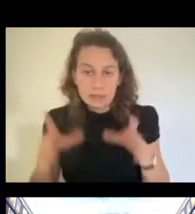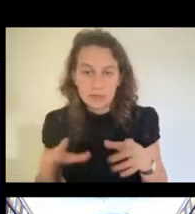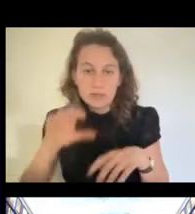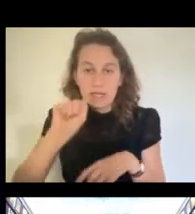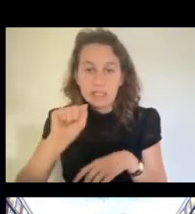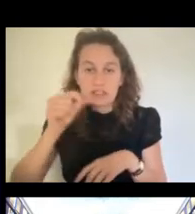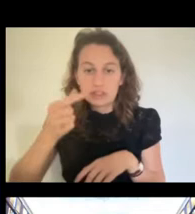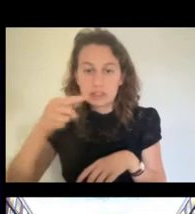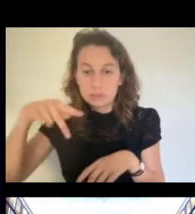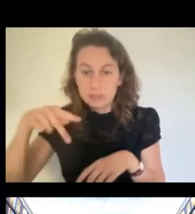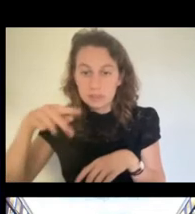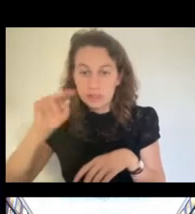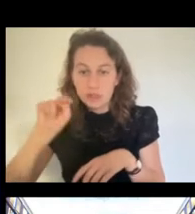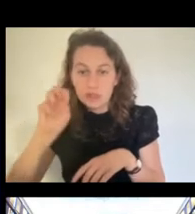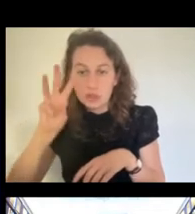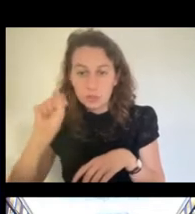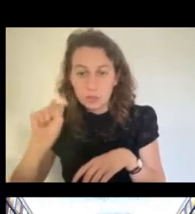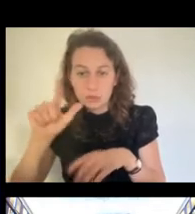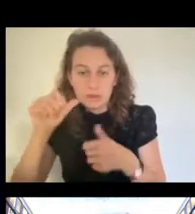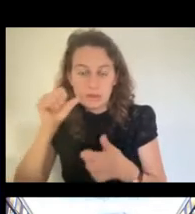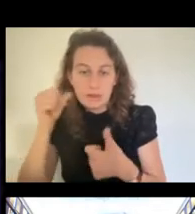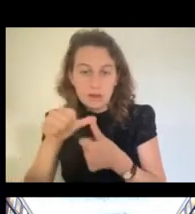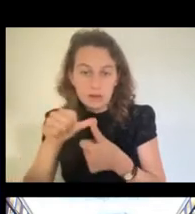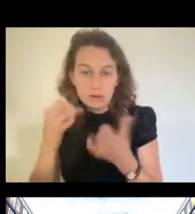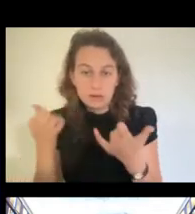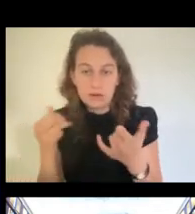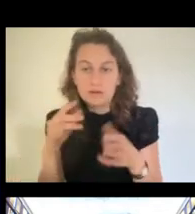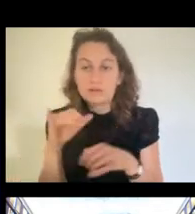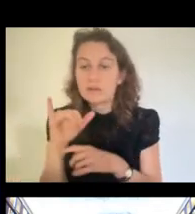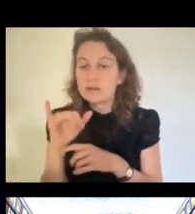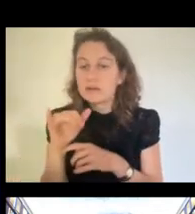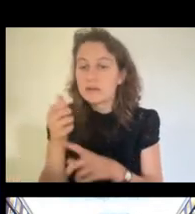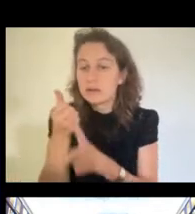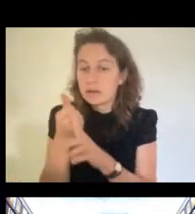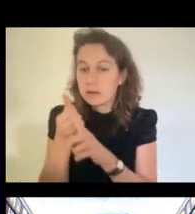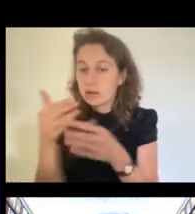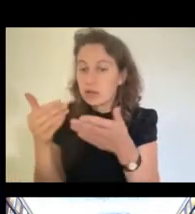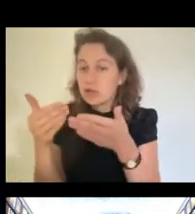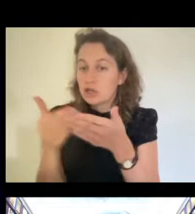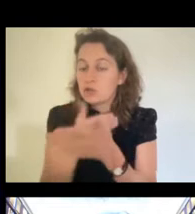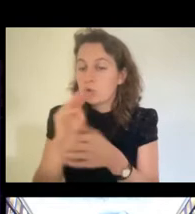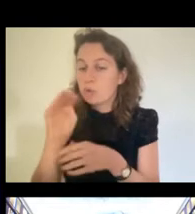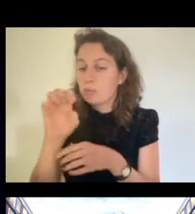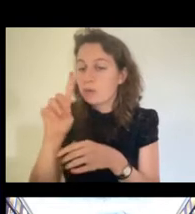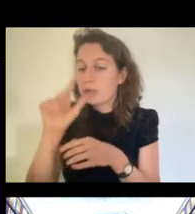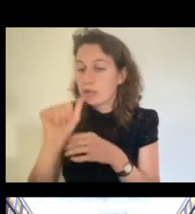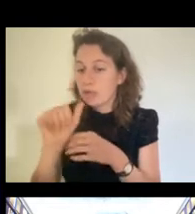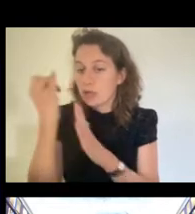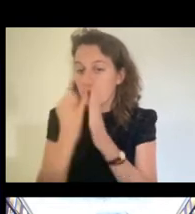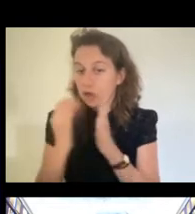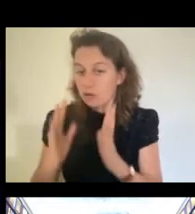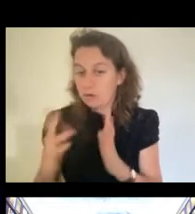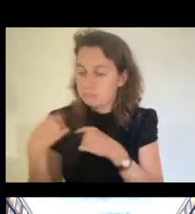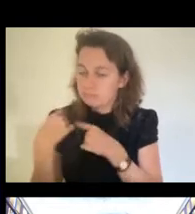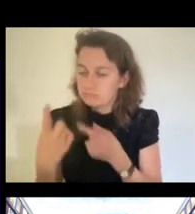News, the center's biannual newsletter. As an interdisciplinary new media artist and curator with a lifelong passion